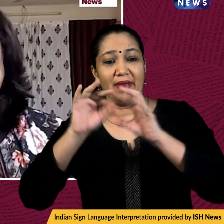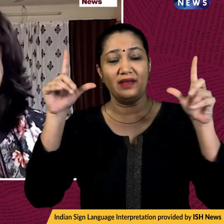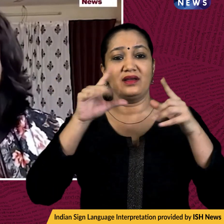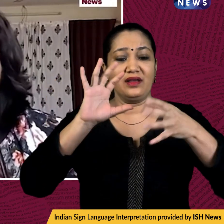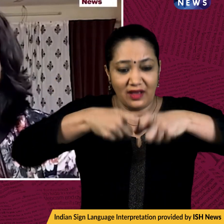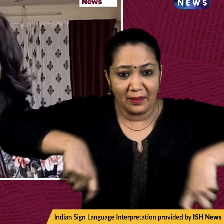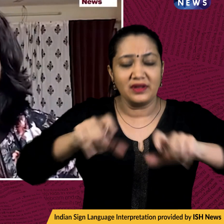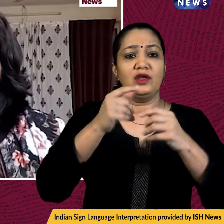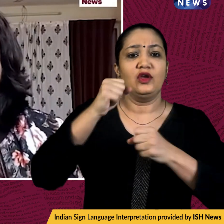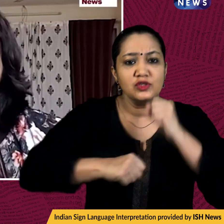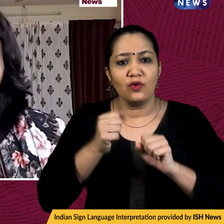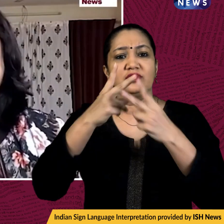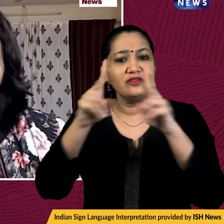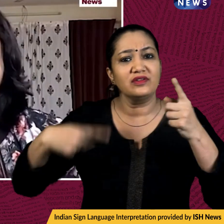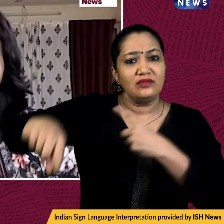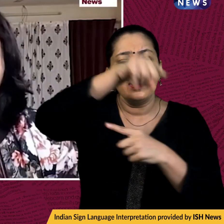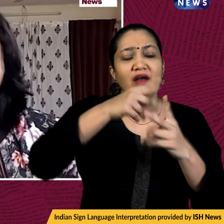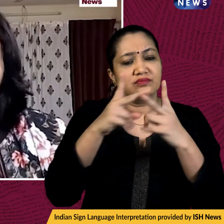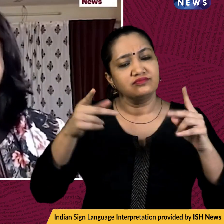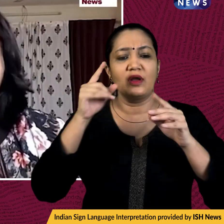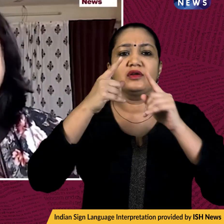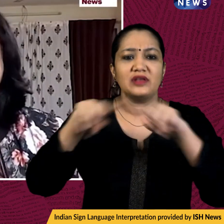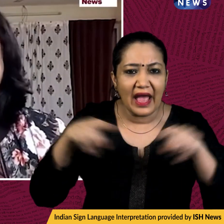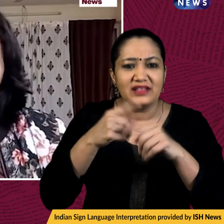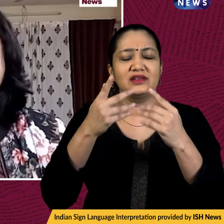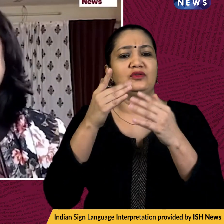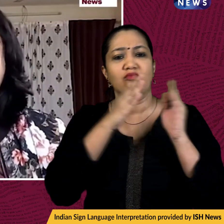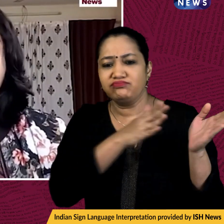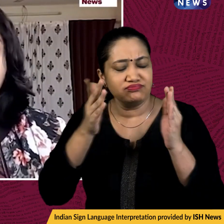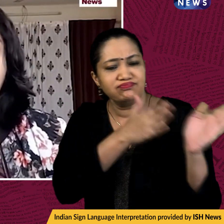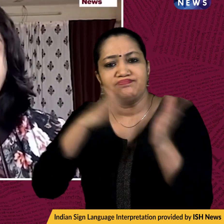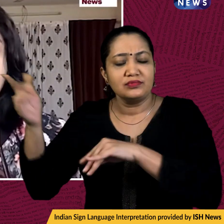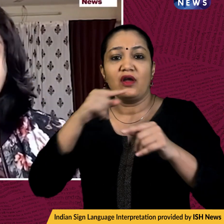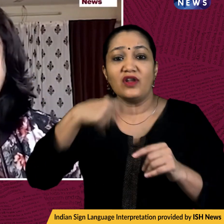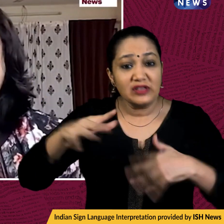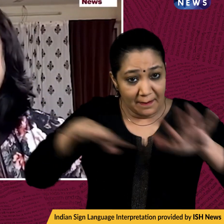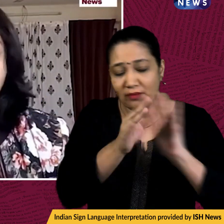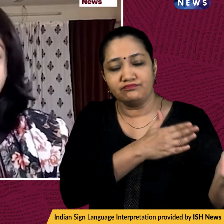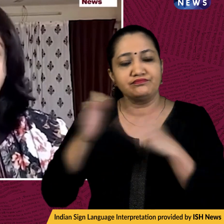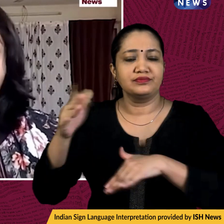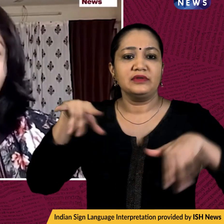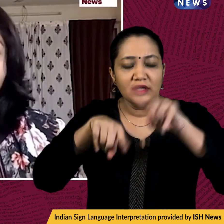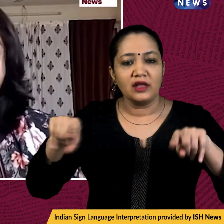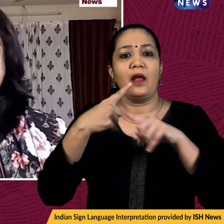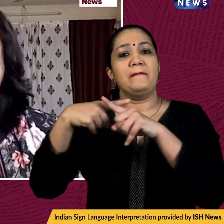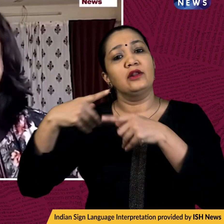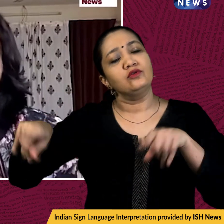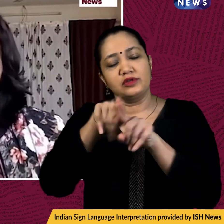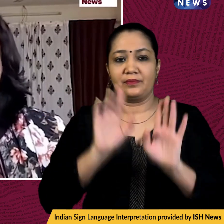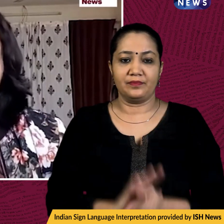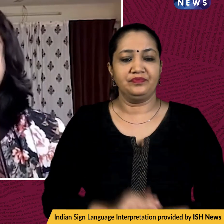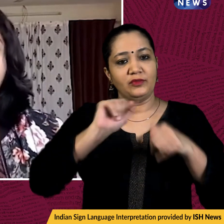Olympic Committee urging sports federations to move or cancel sports events planned in Russia or